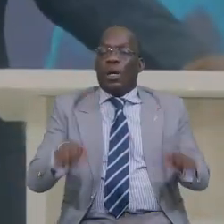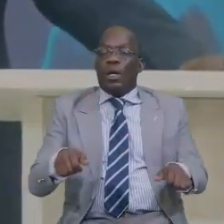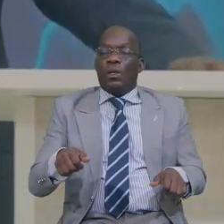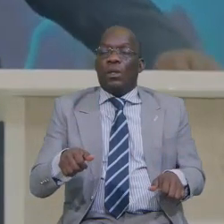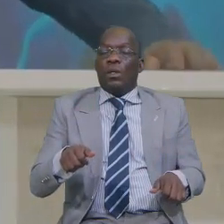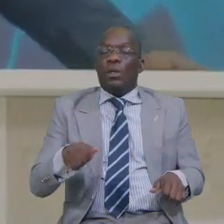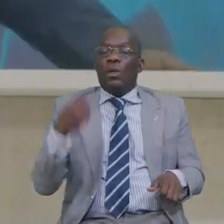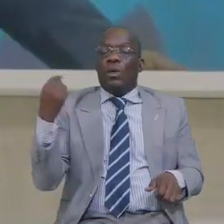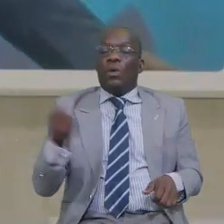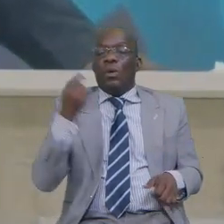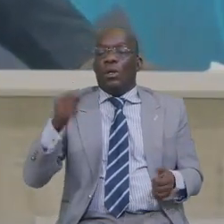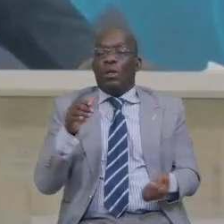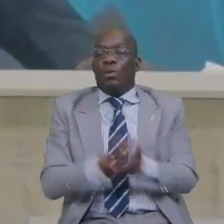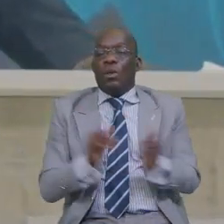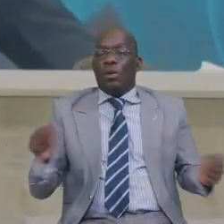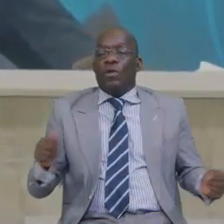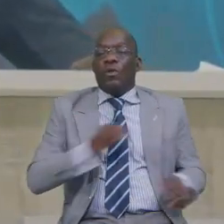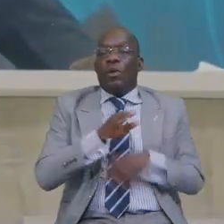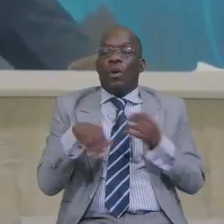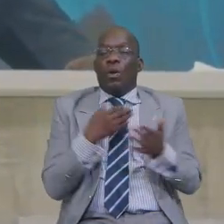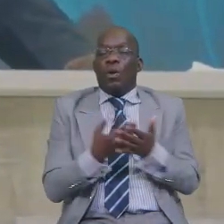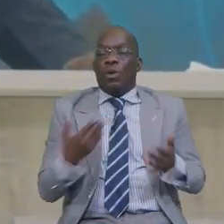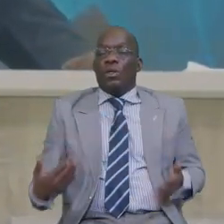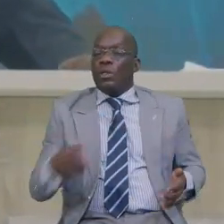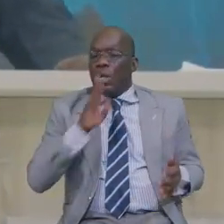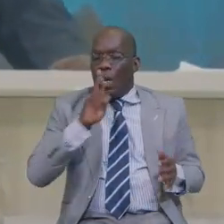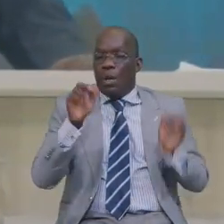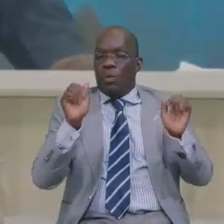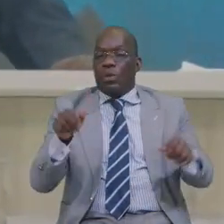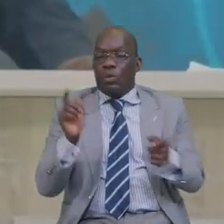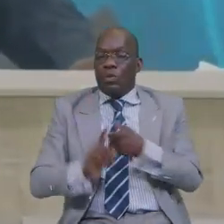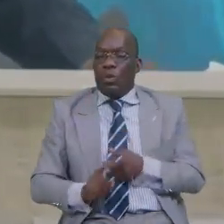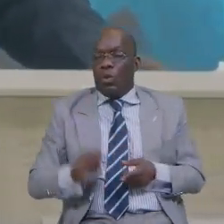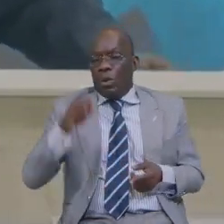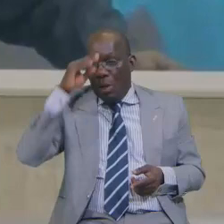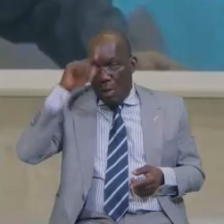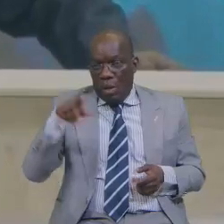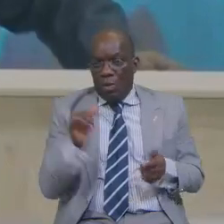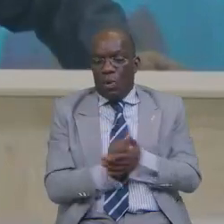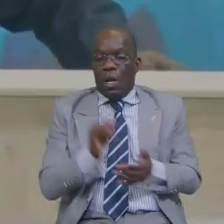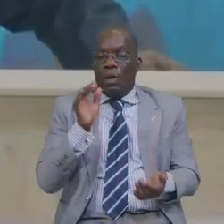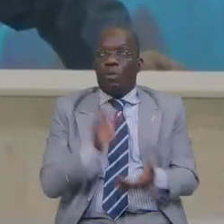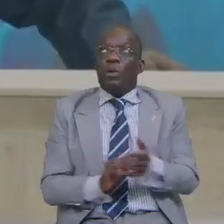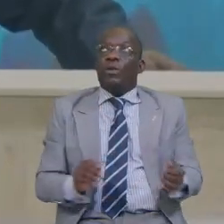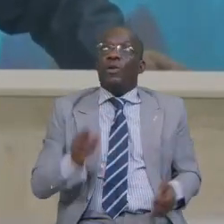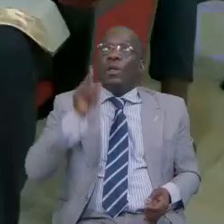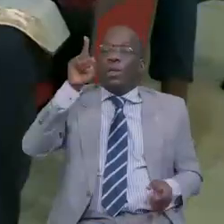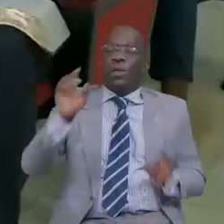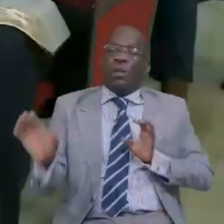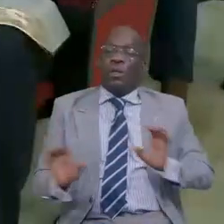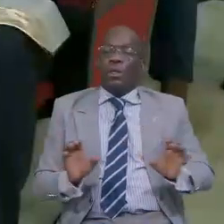are possible to him that believeth. He did it, you will do